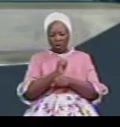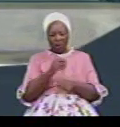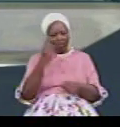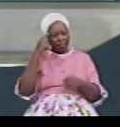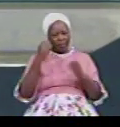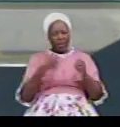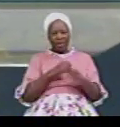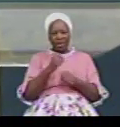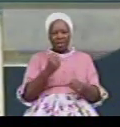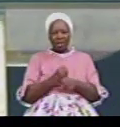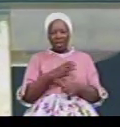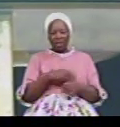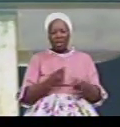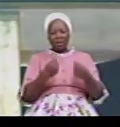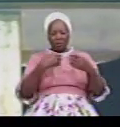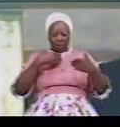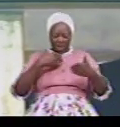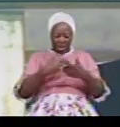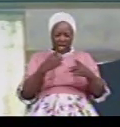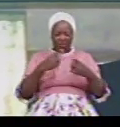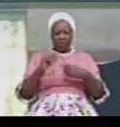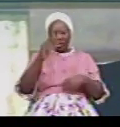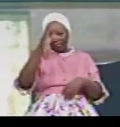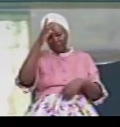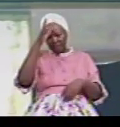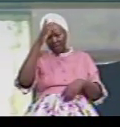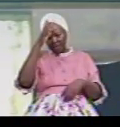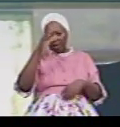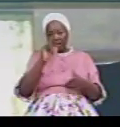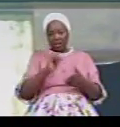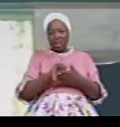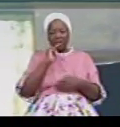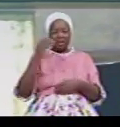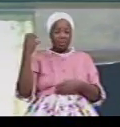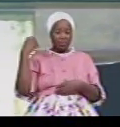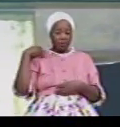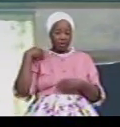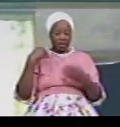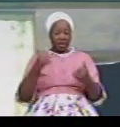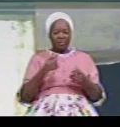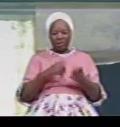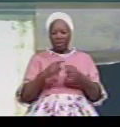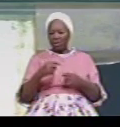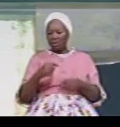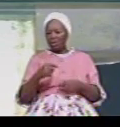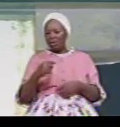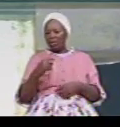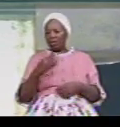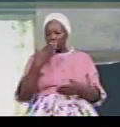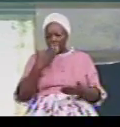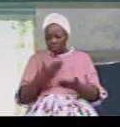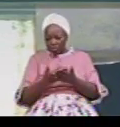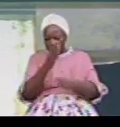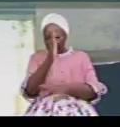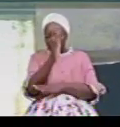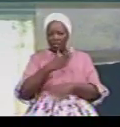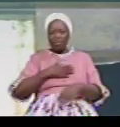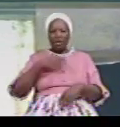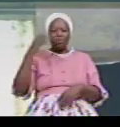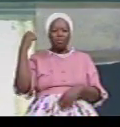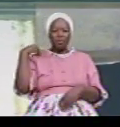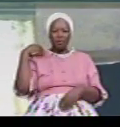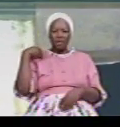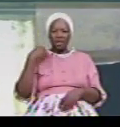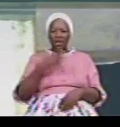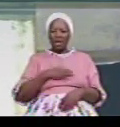near to the father. That is his boss. And he said, good afternoon, sir. I see you are